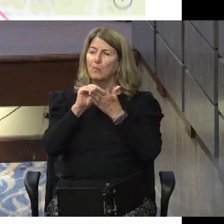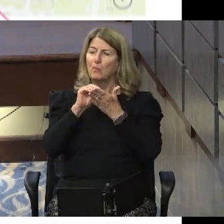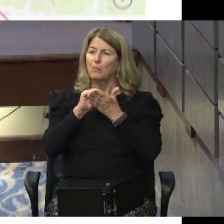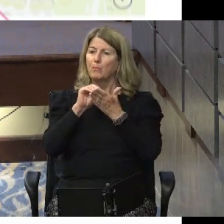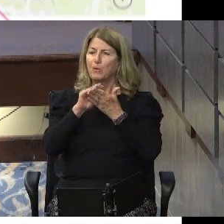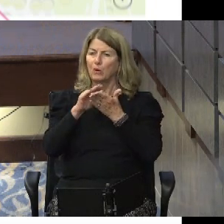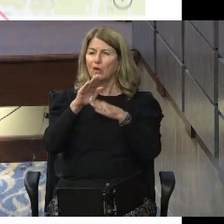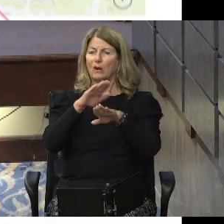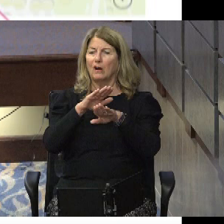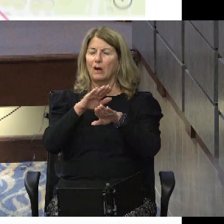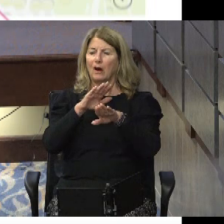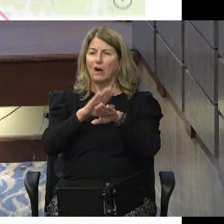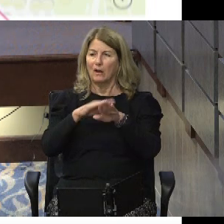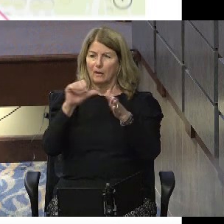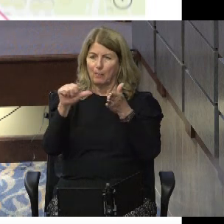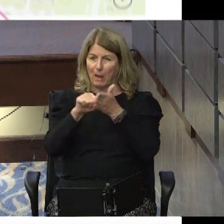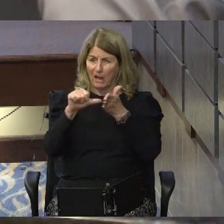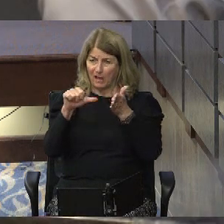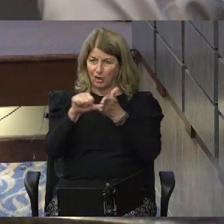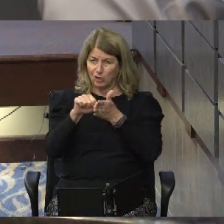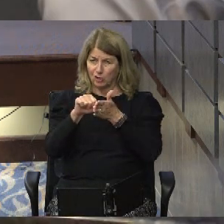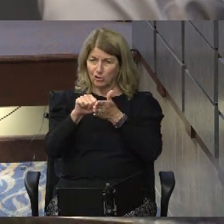page